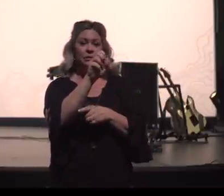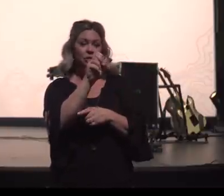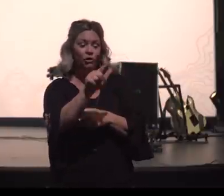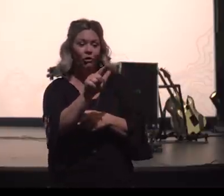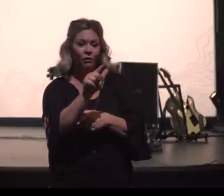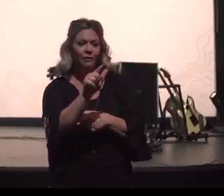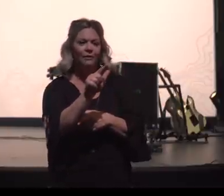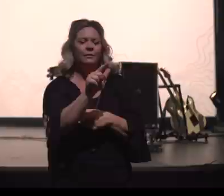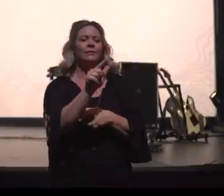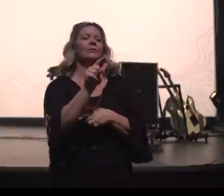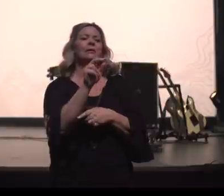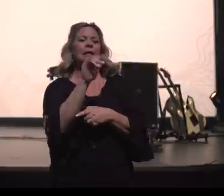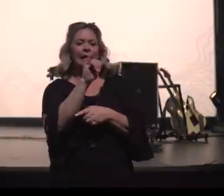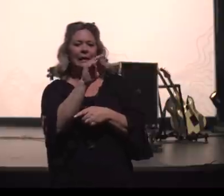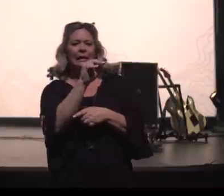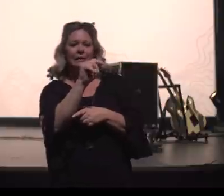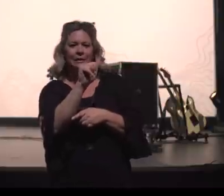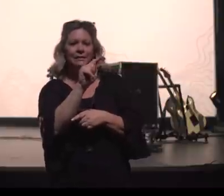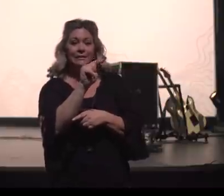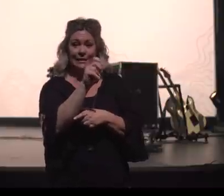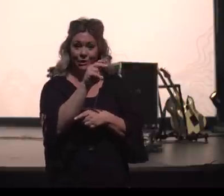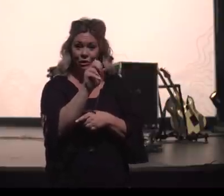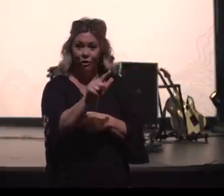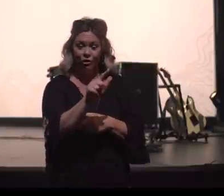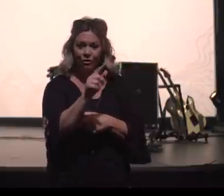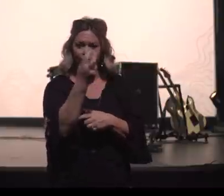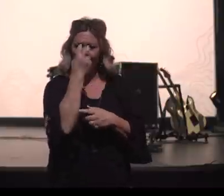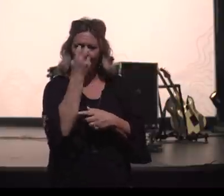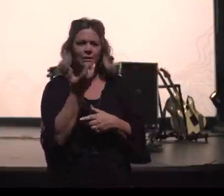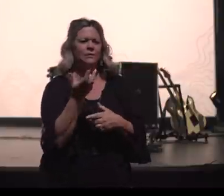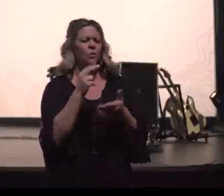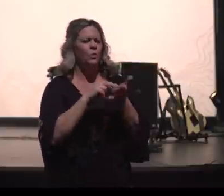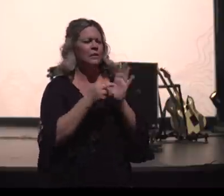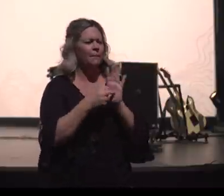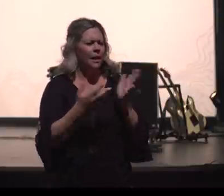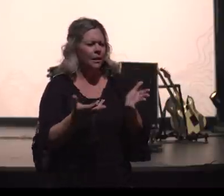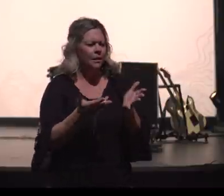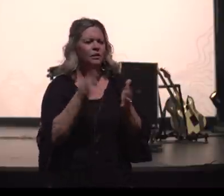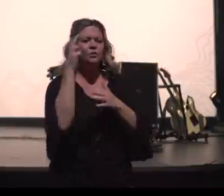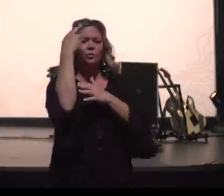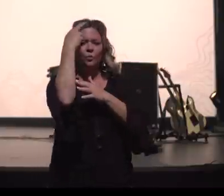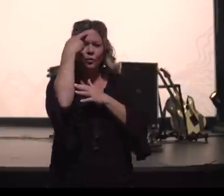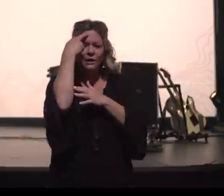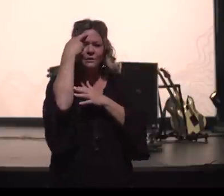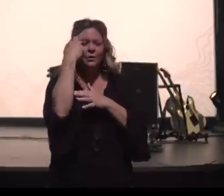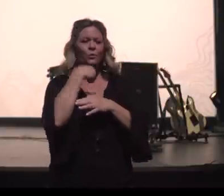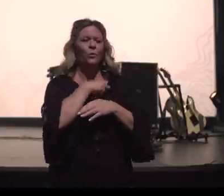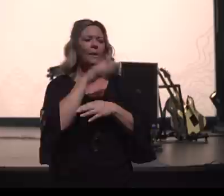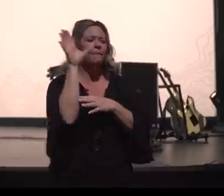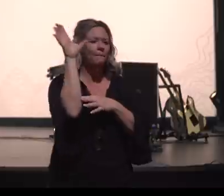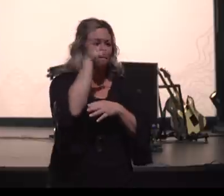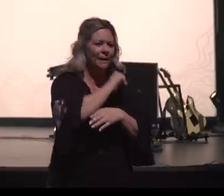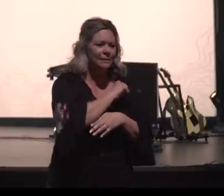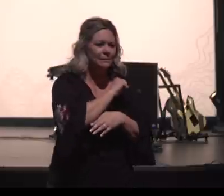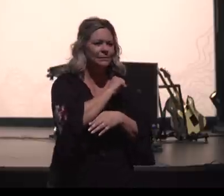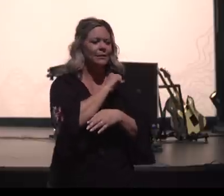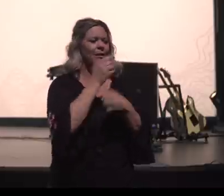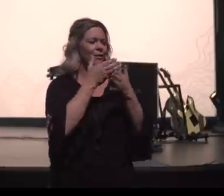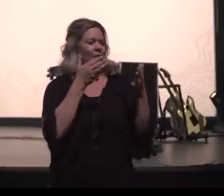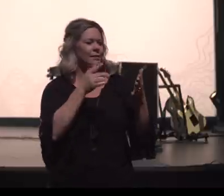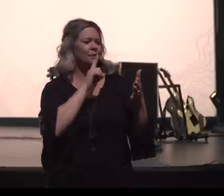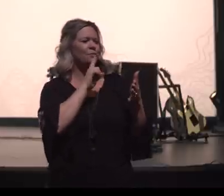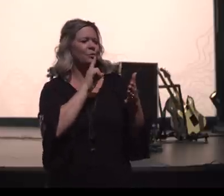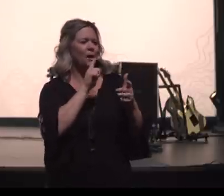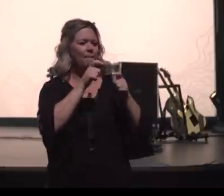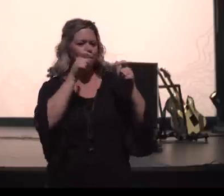Not unintentional, inattentional blindness. Now, what's inattentional blindness? It's the reason we miss things that are